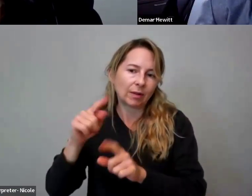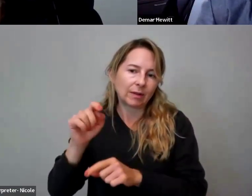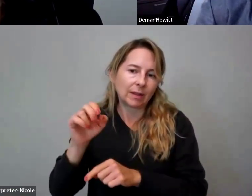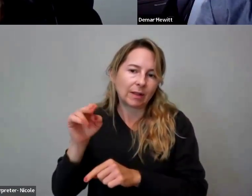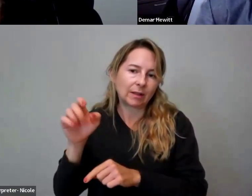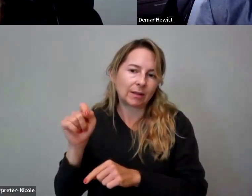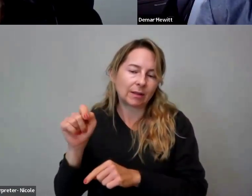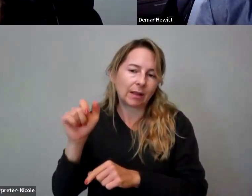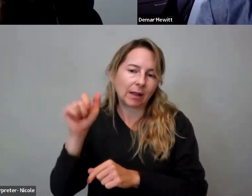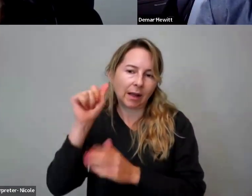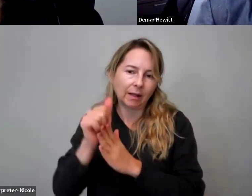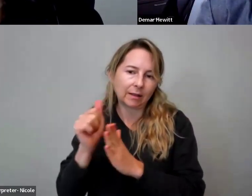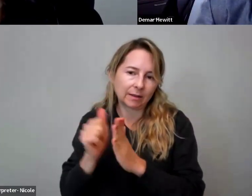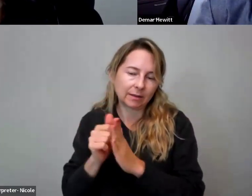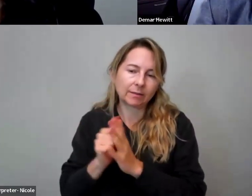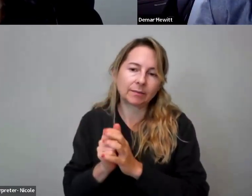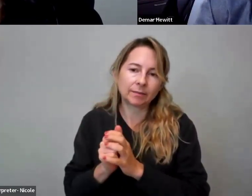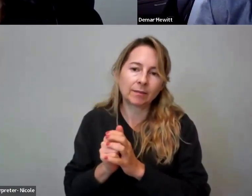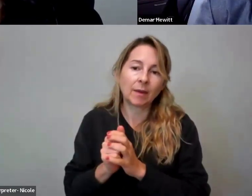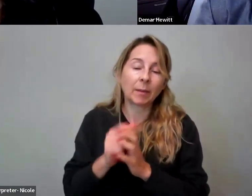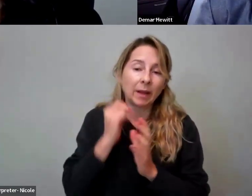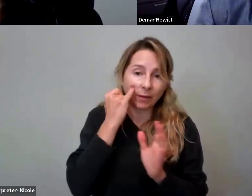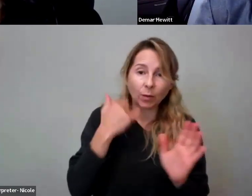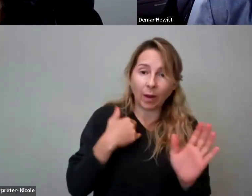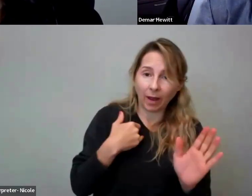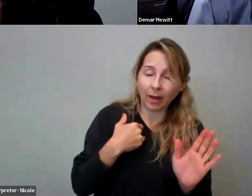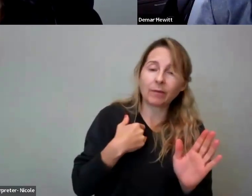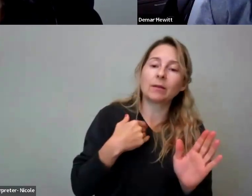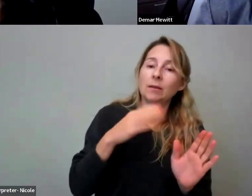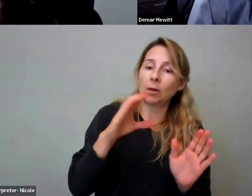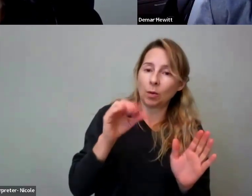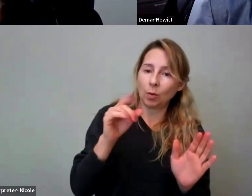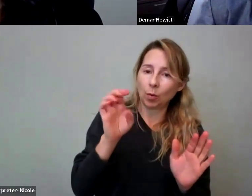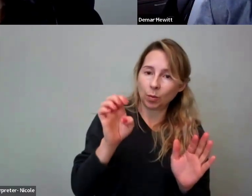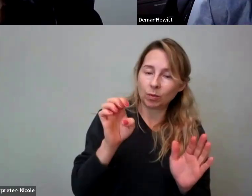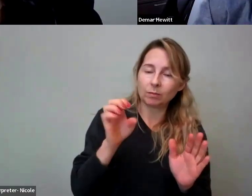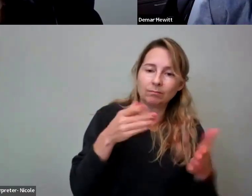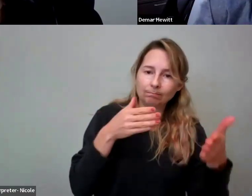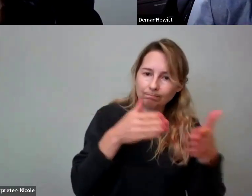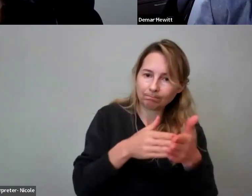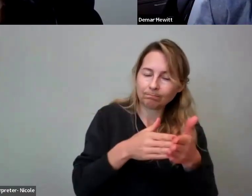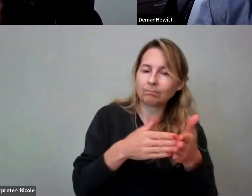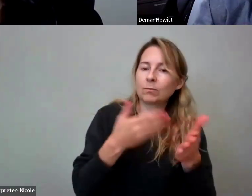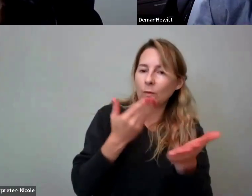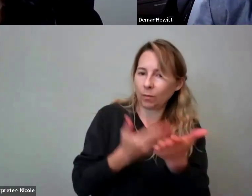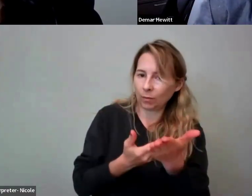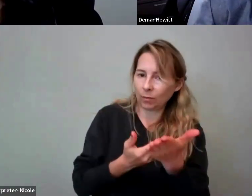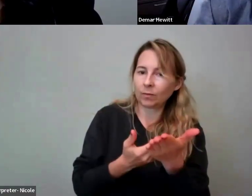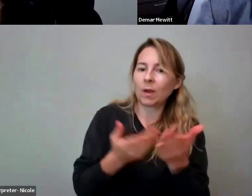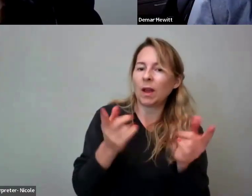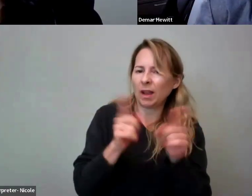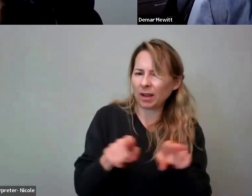about code-based harassments where you have a protected ground, you sought to enforce your rights because of that